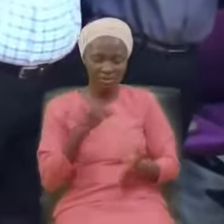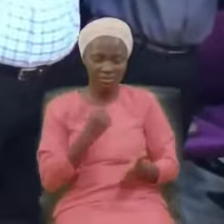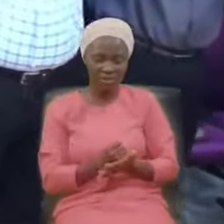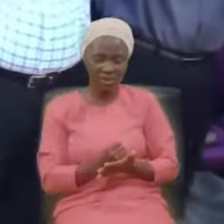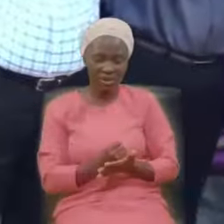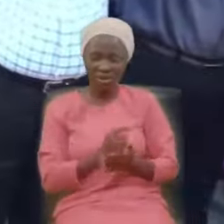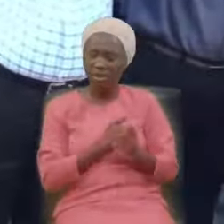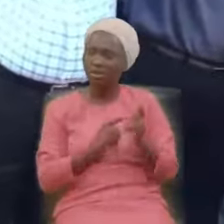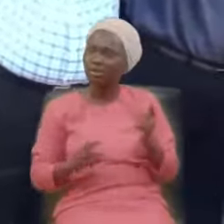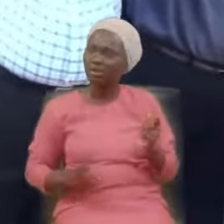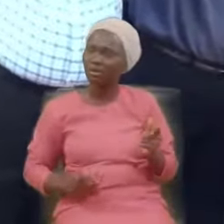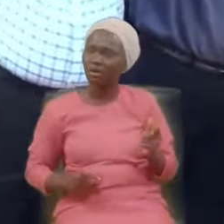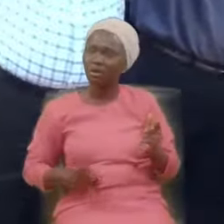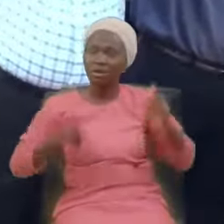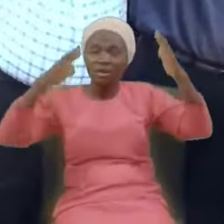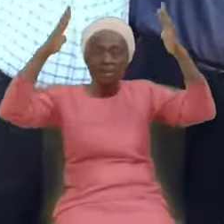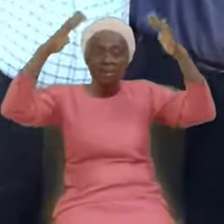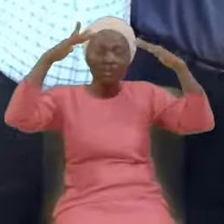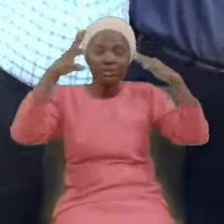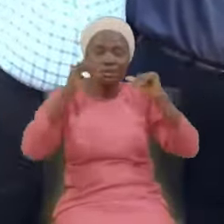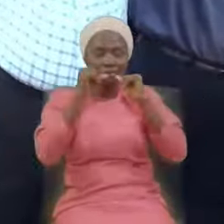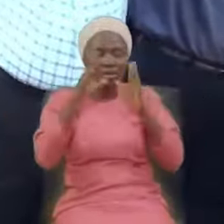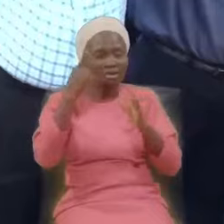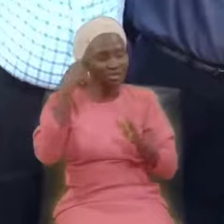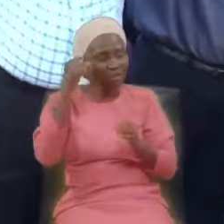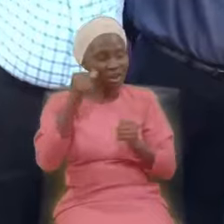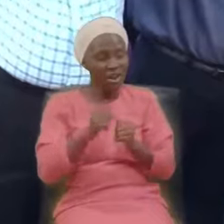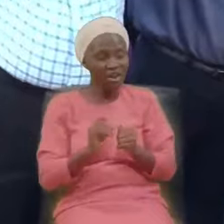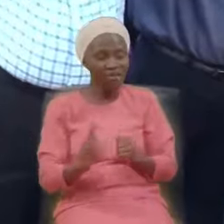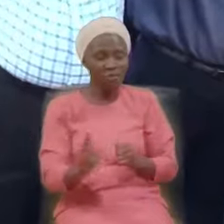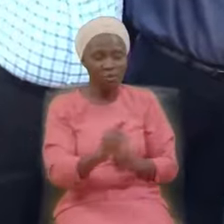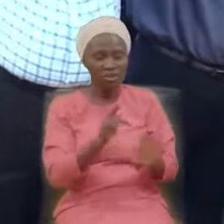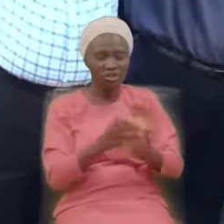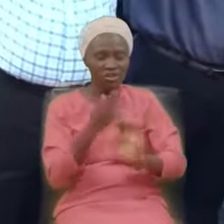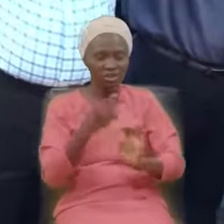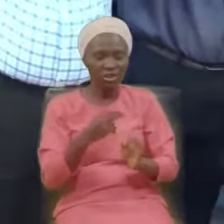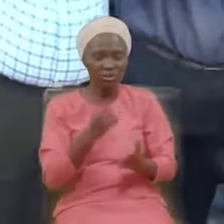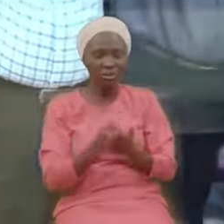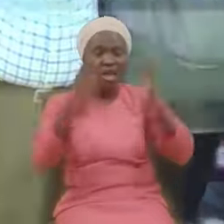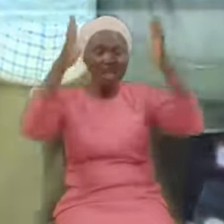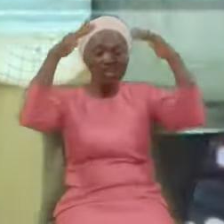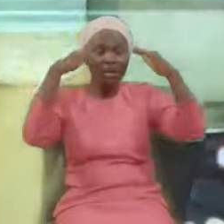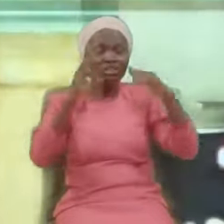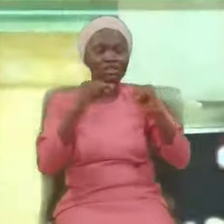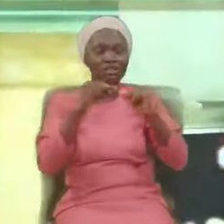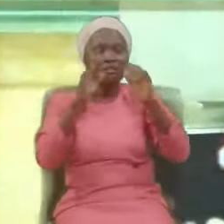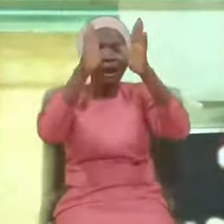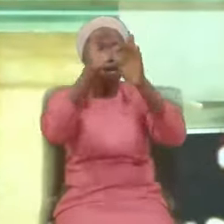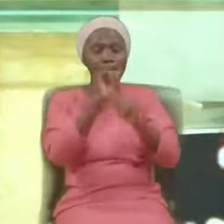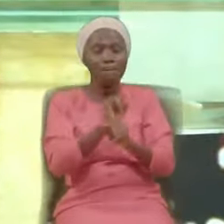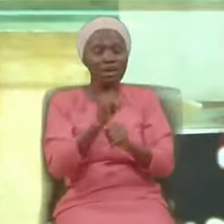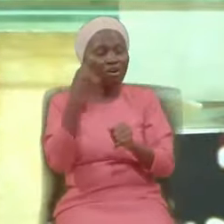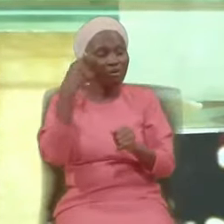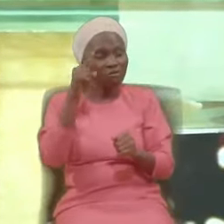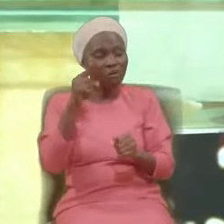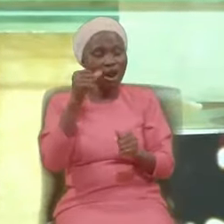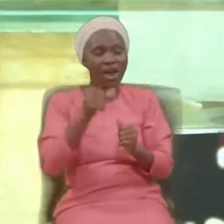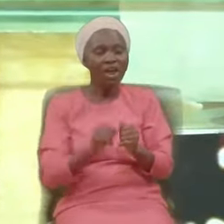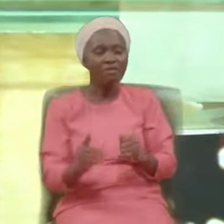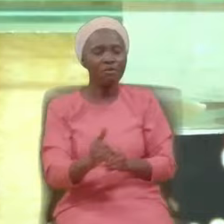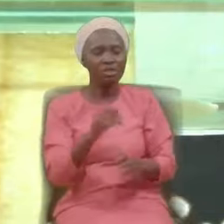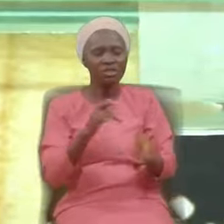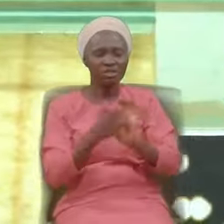Lord, showers of blessing for everyone. Showers of miracle for everyone. Showers of deliverance